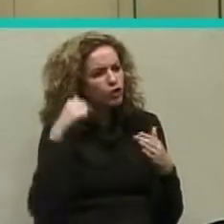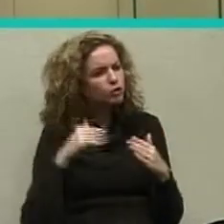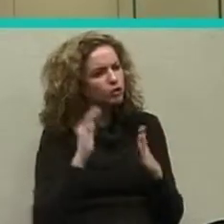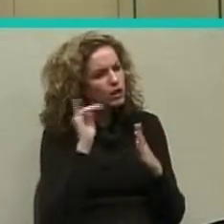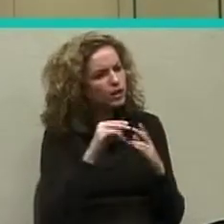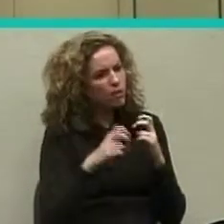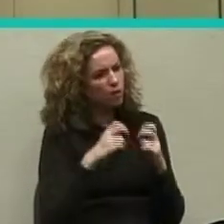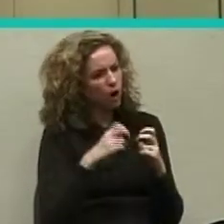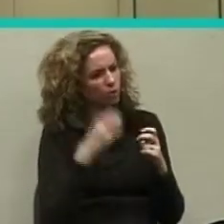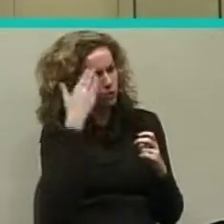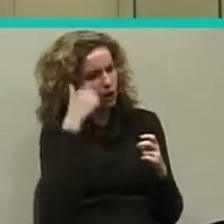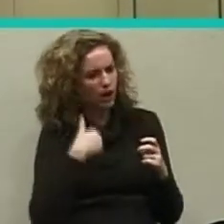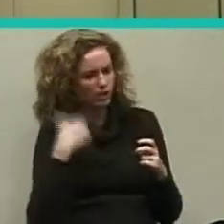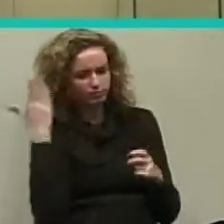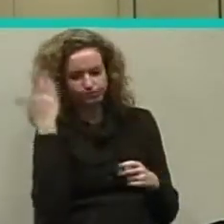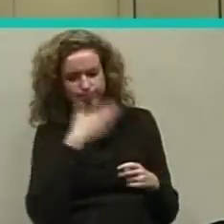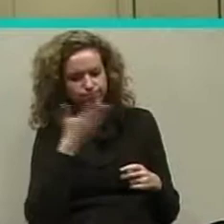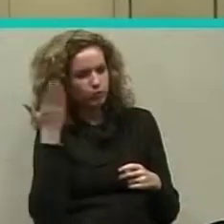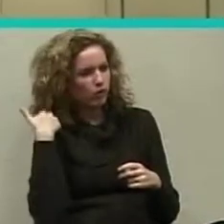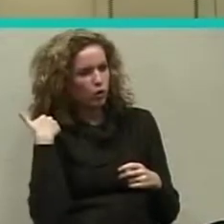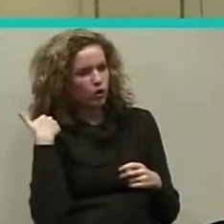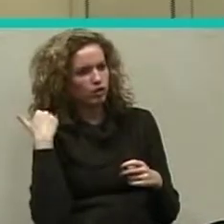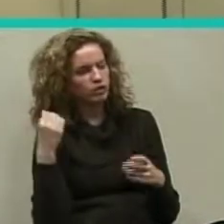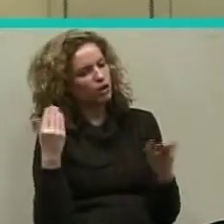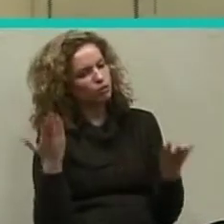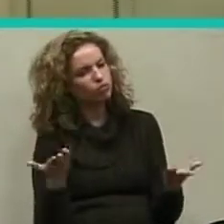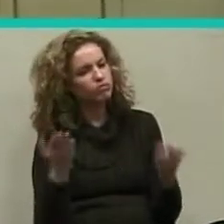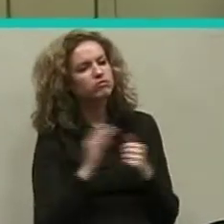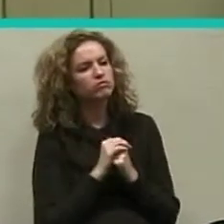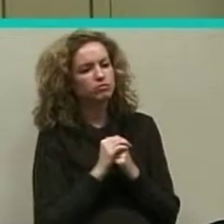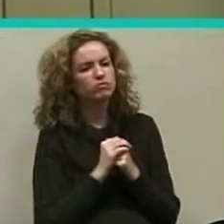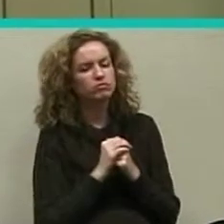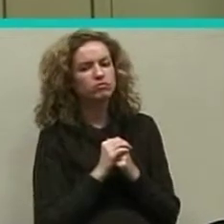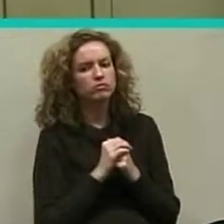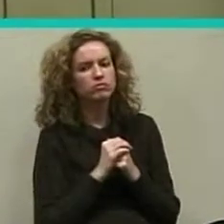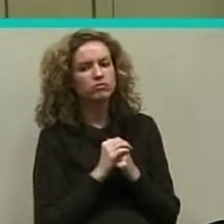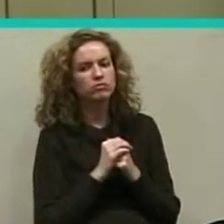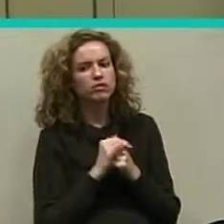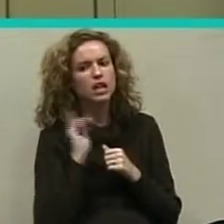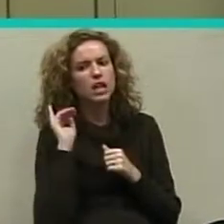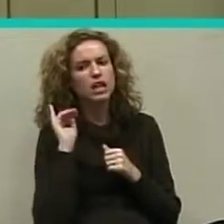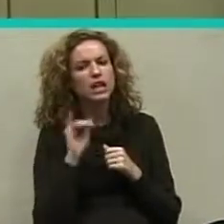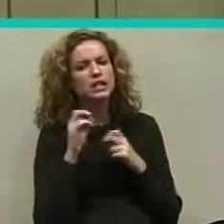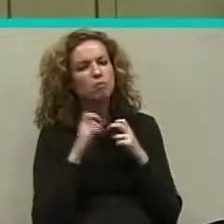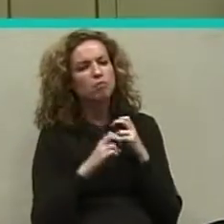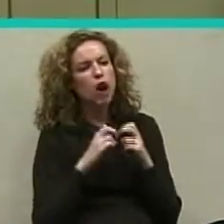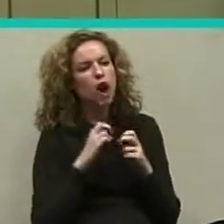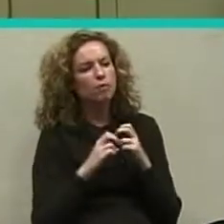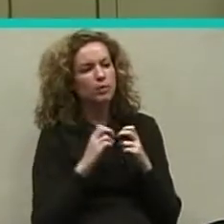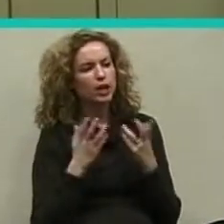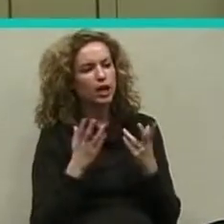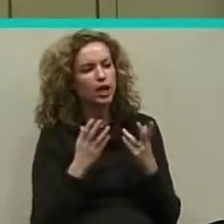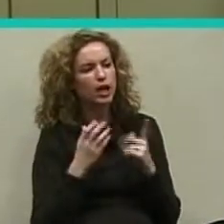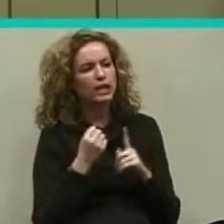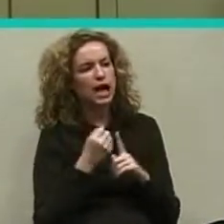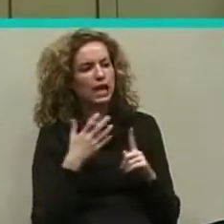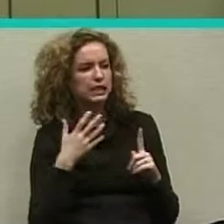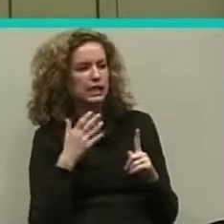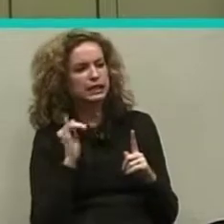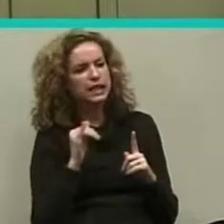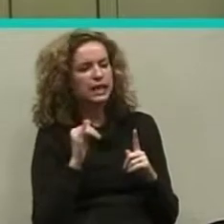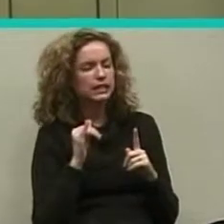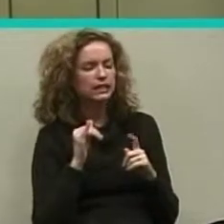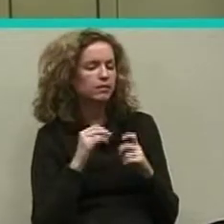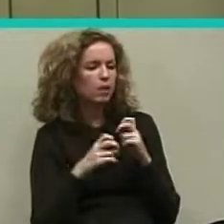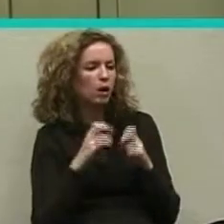missing in ours. We don't think about this at all. Right? This is a problem area. The context is a problem area for us. We don't